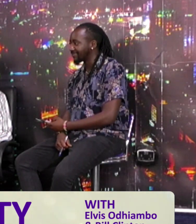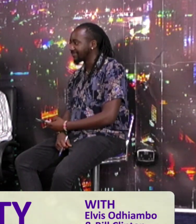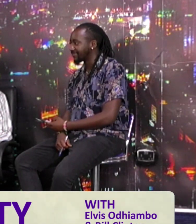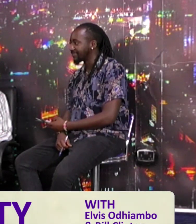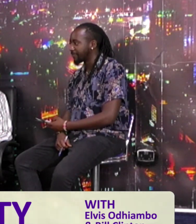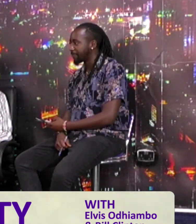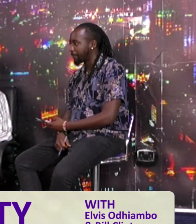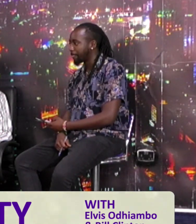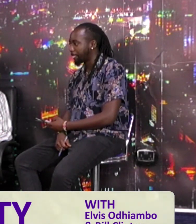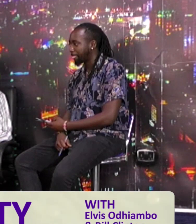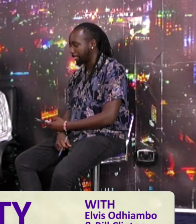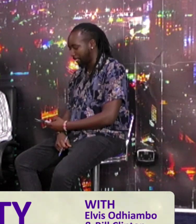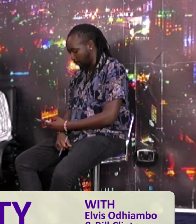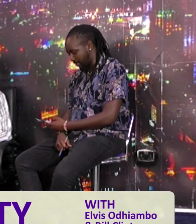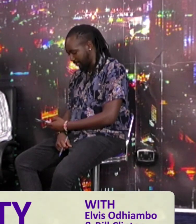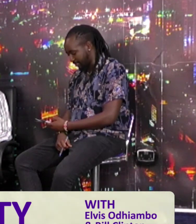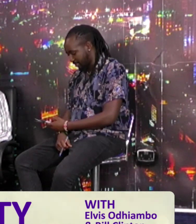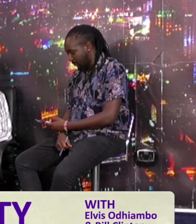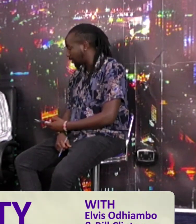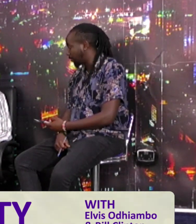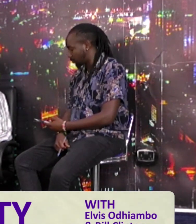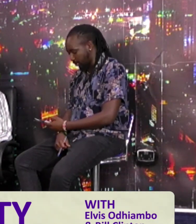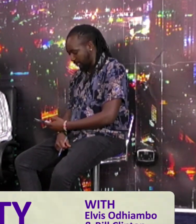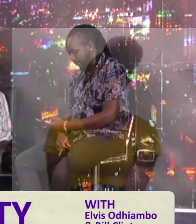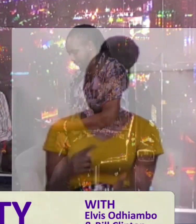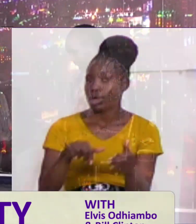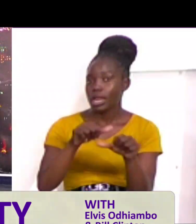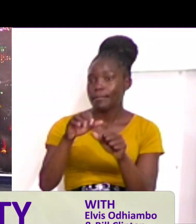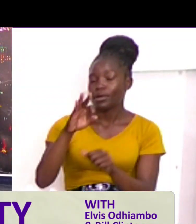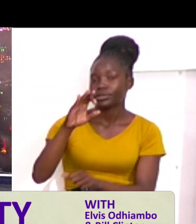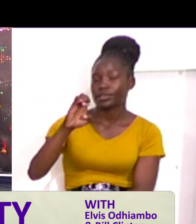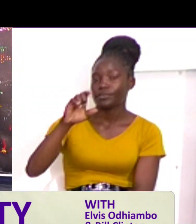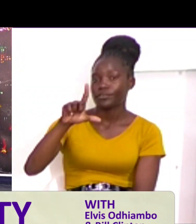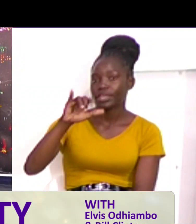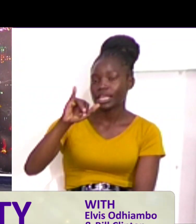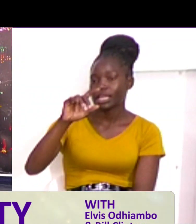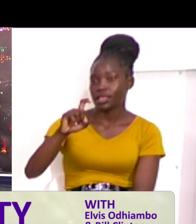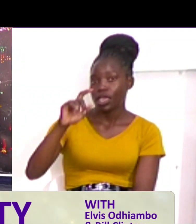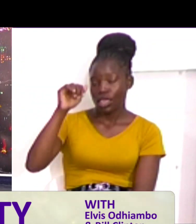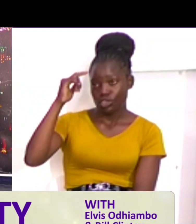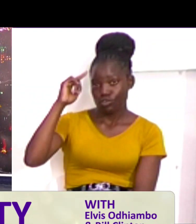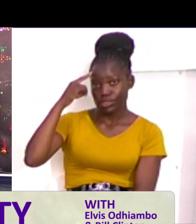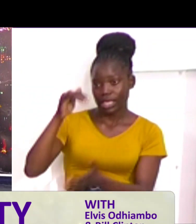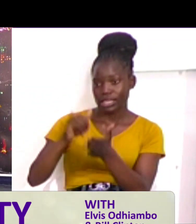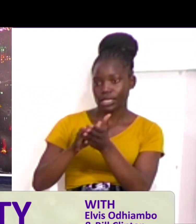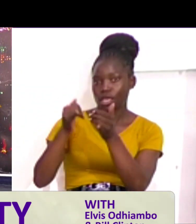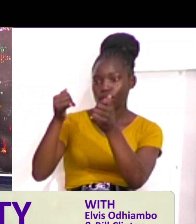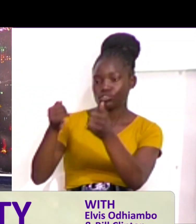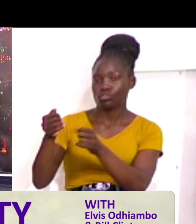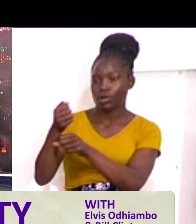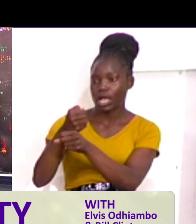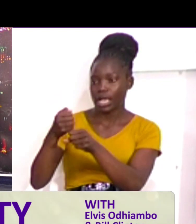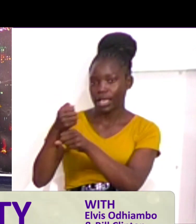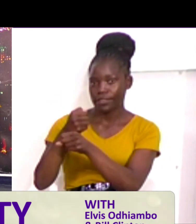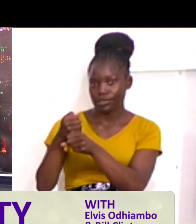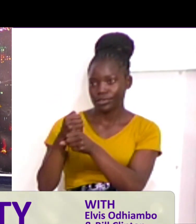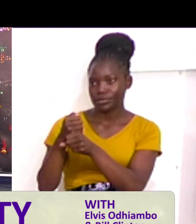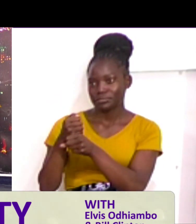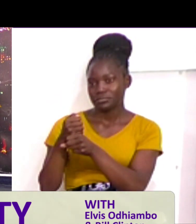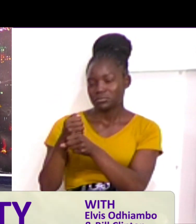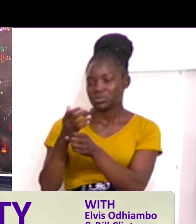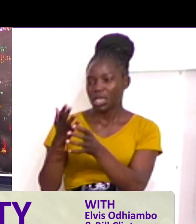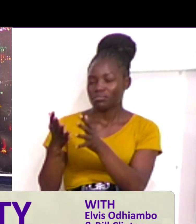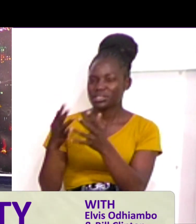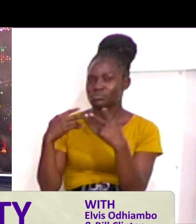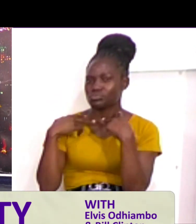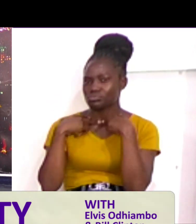they might win against another team. All right. Yeah. What about you, Felix? Do you think Newcastle has been on a stalemate for